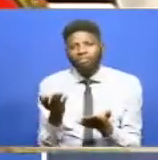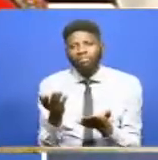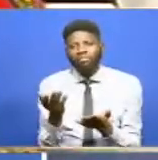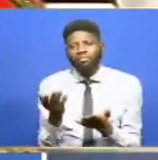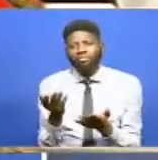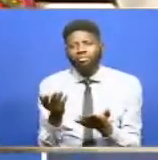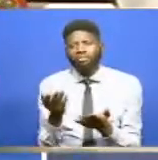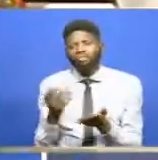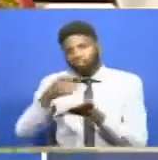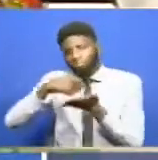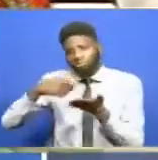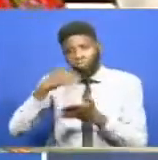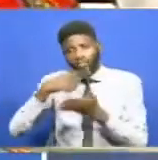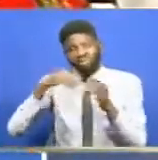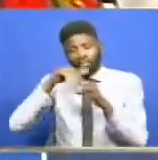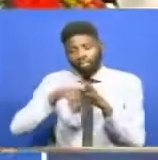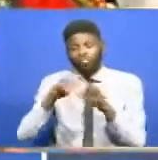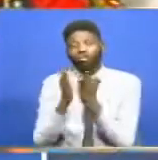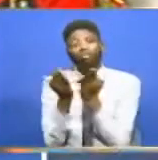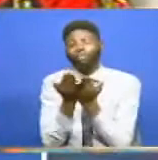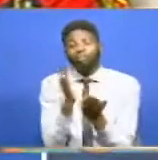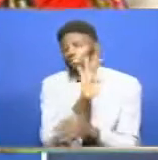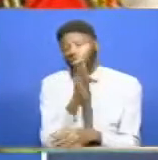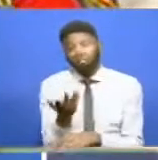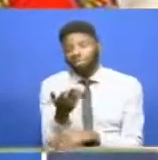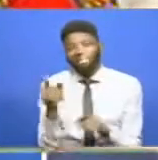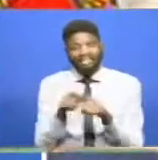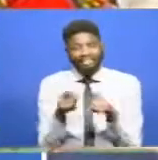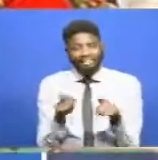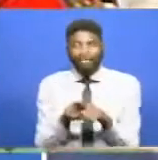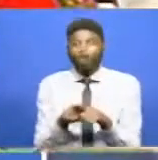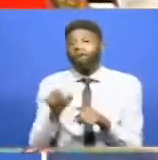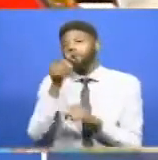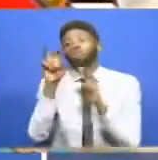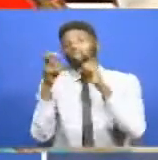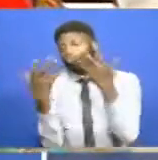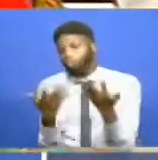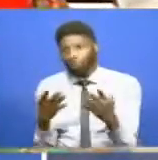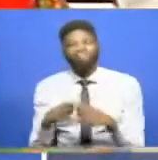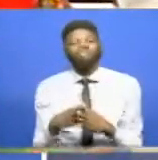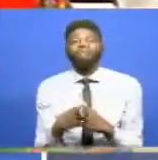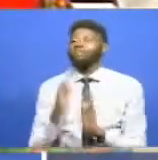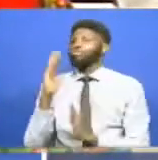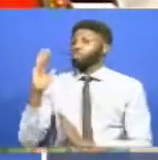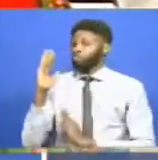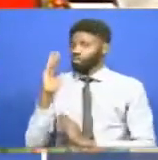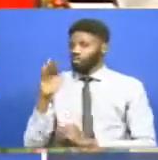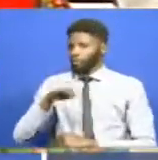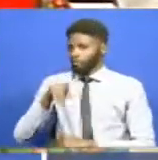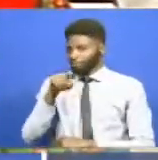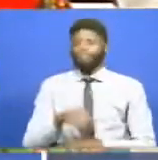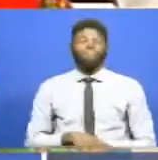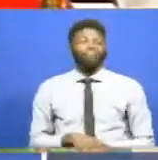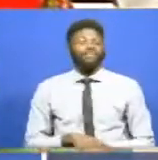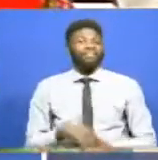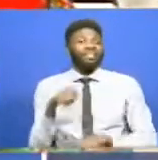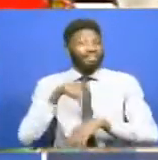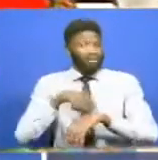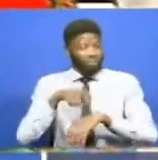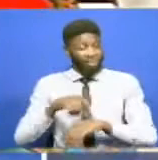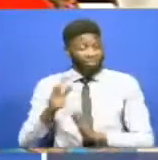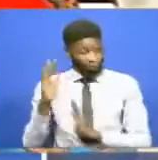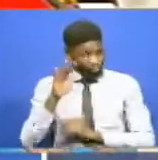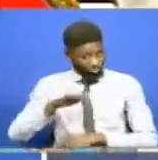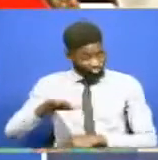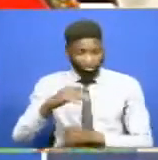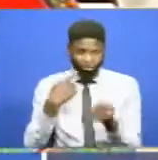on the clinic book? And the other issue is on issues of security. And when I'm talking security